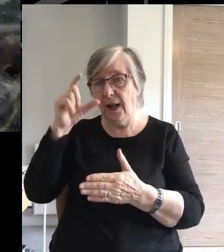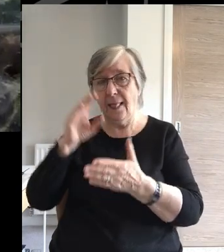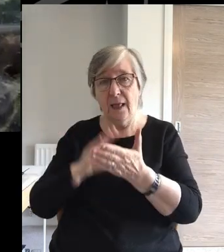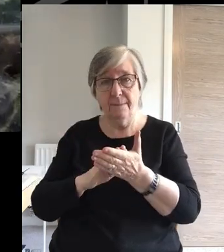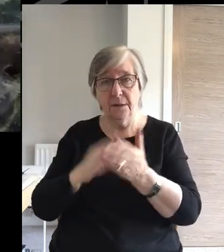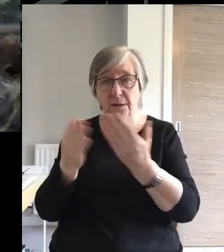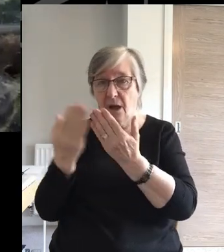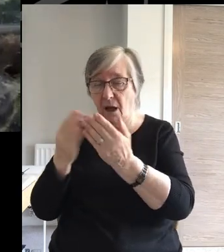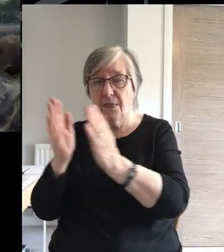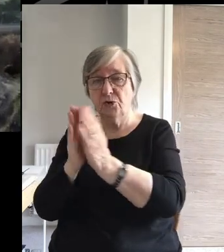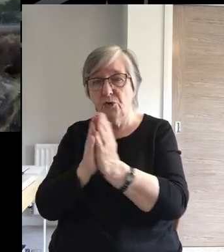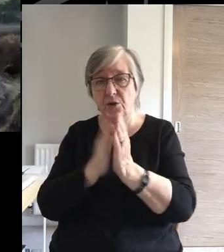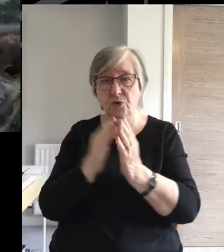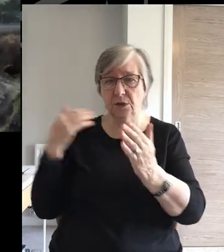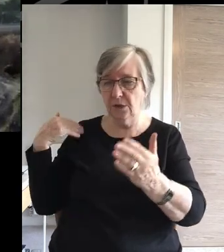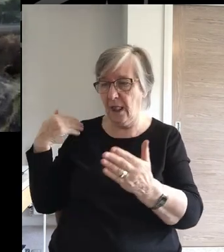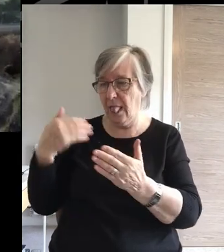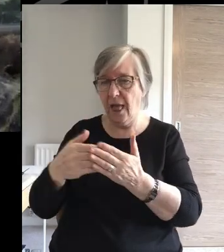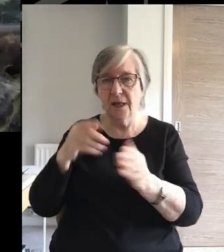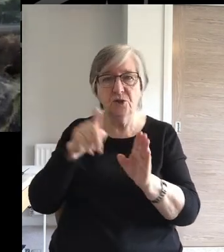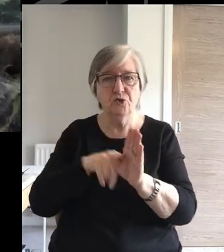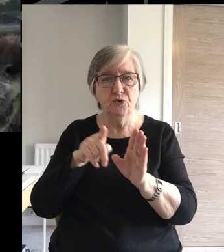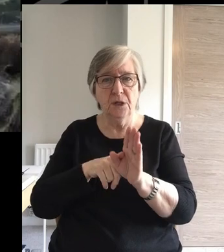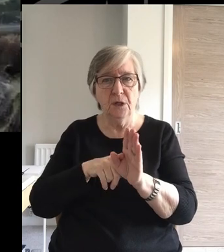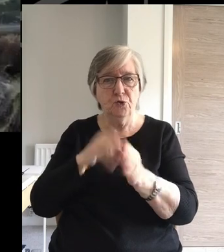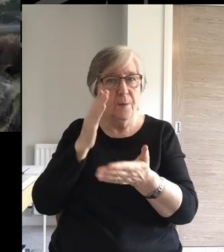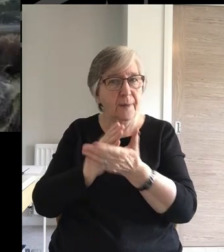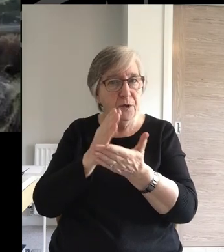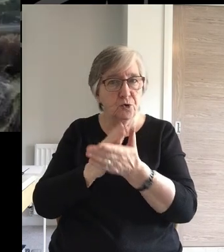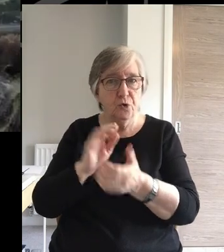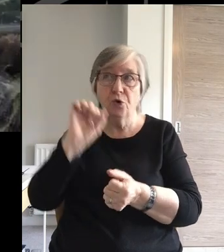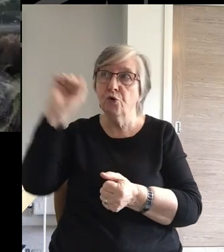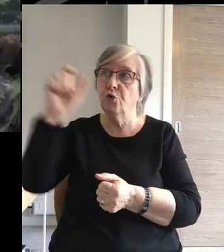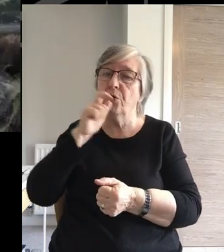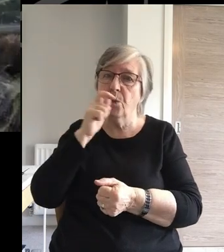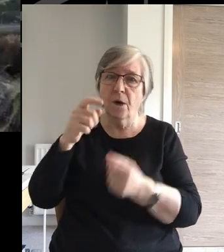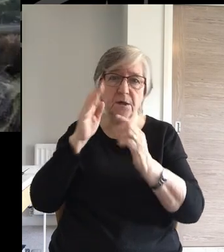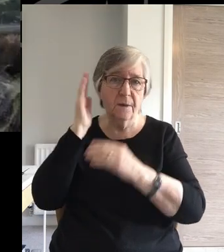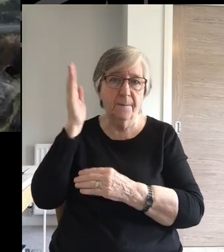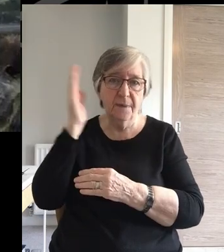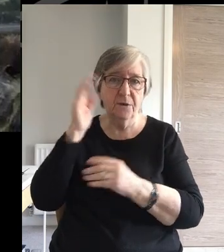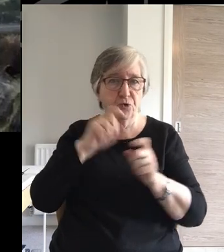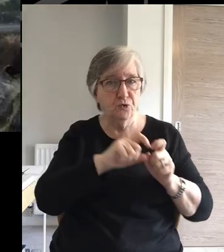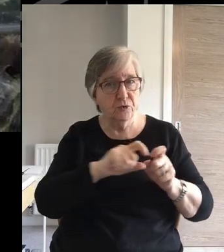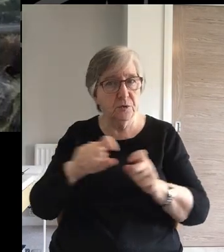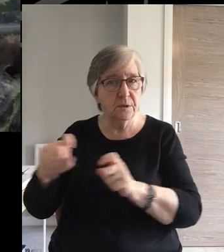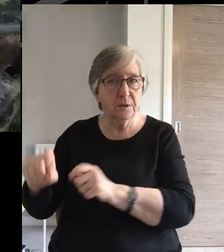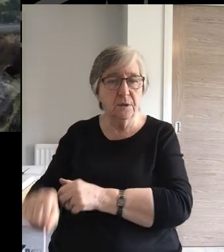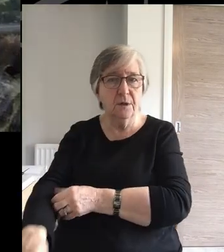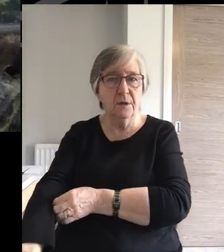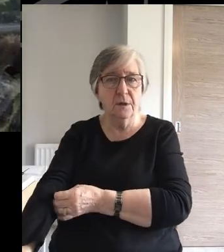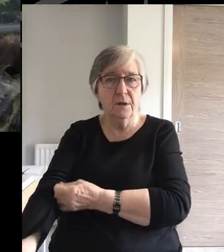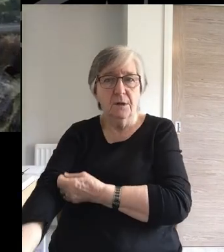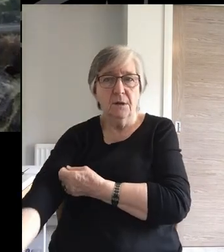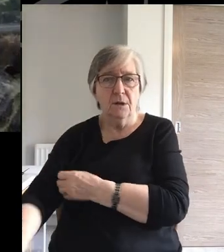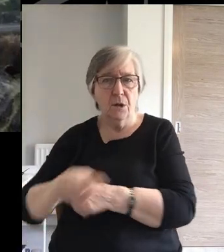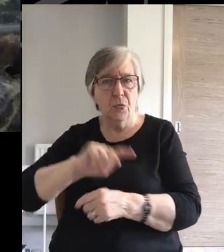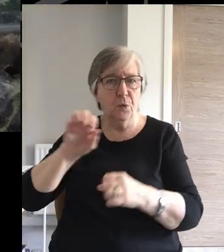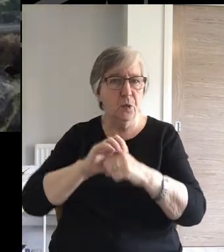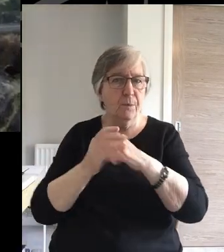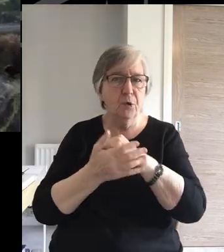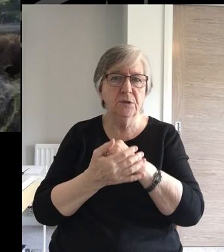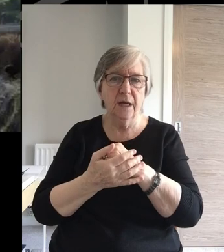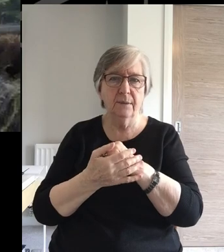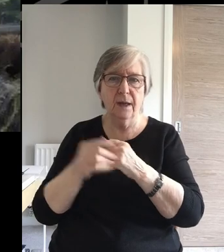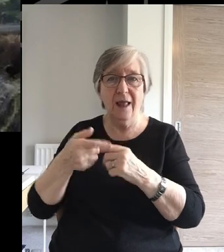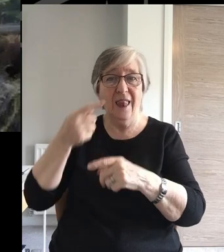many churches over the past year to ensure that your word has been preached during the pandemic. The past year has